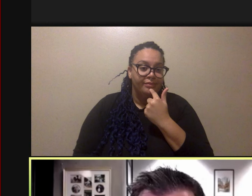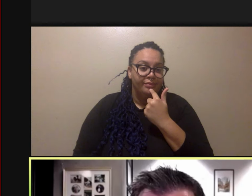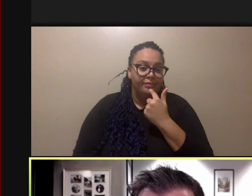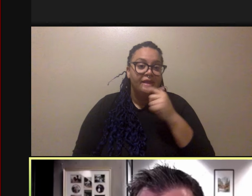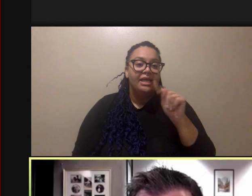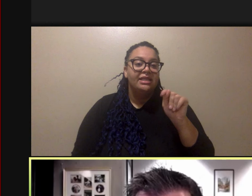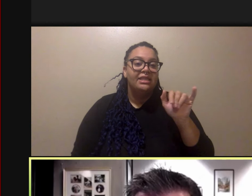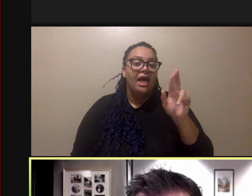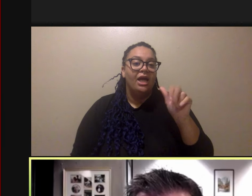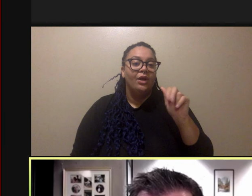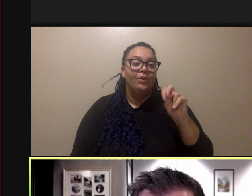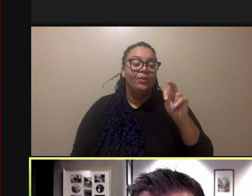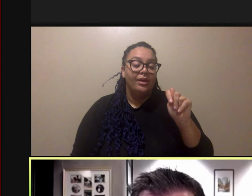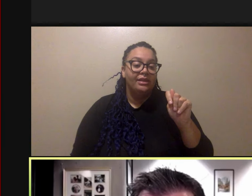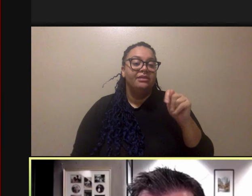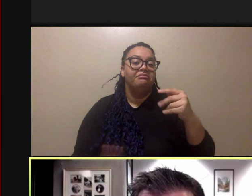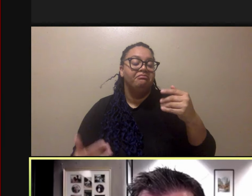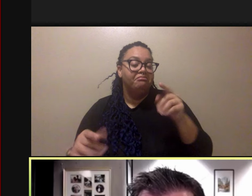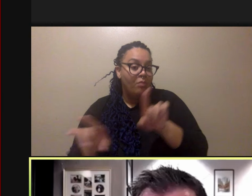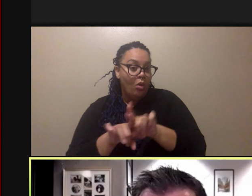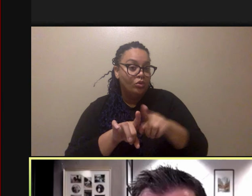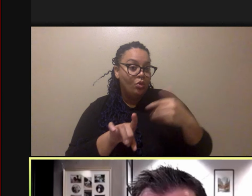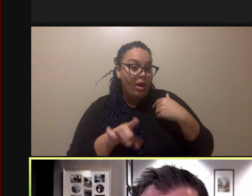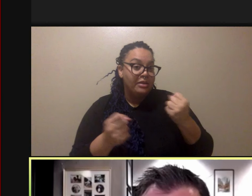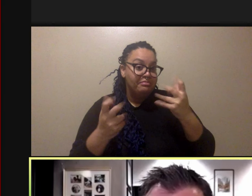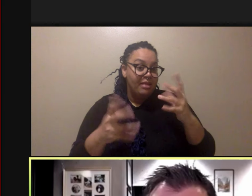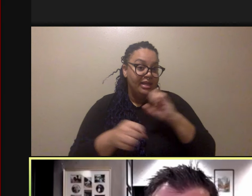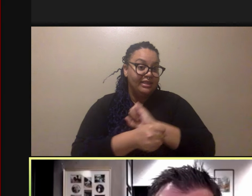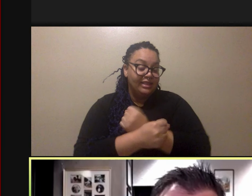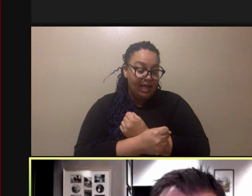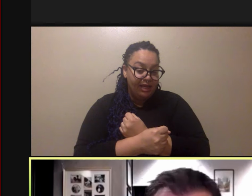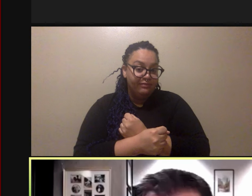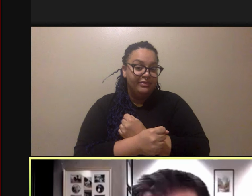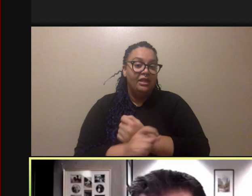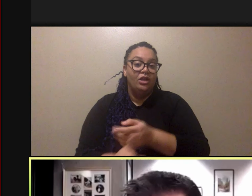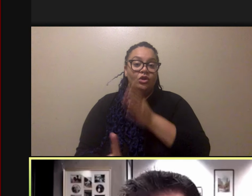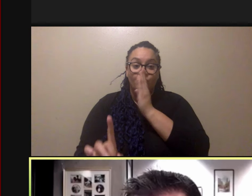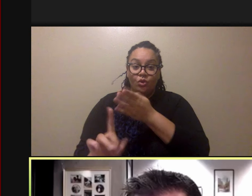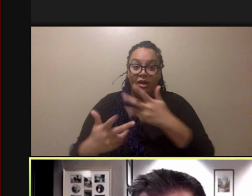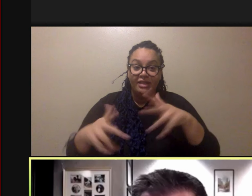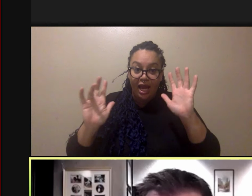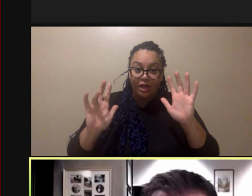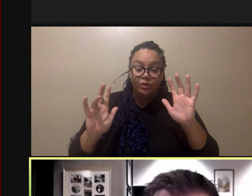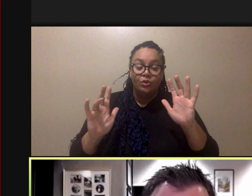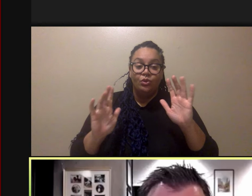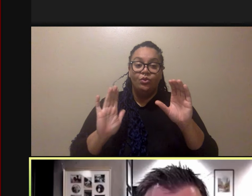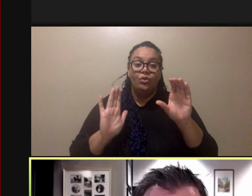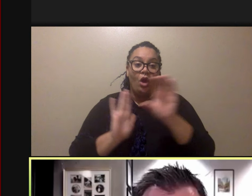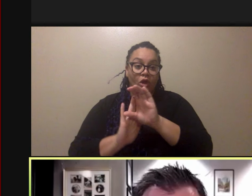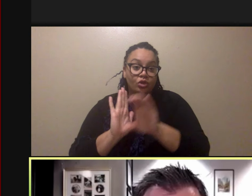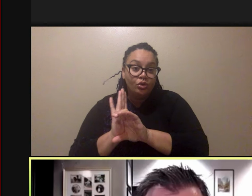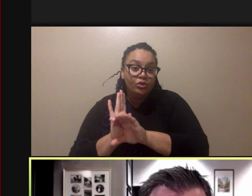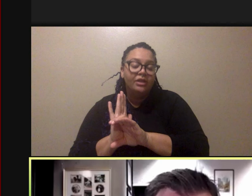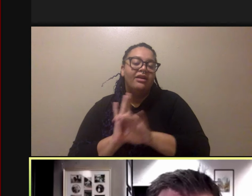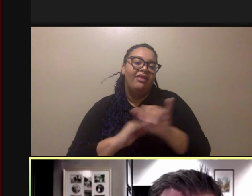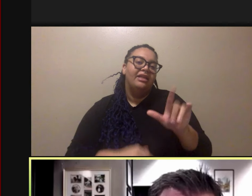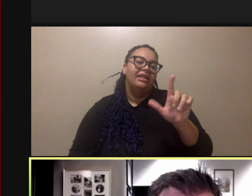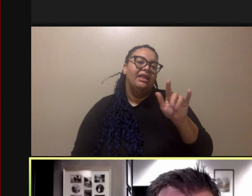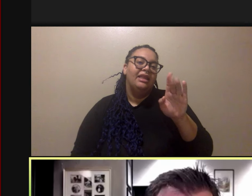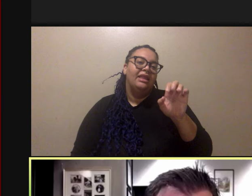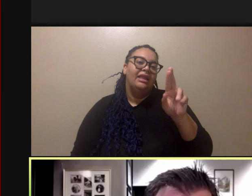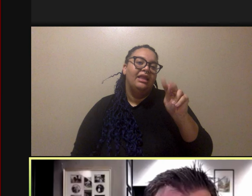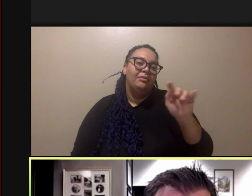tyrant and an enslaver, said that the pride and glory of Britain and the direct end of its constitution is liberty.